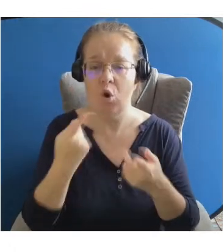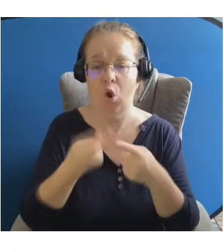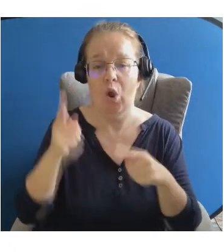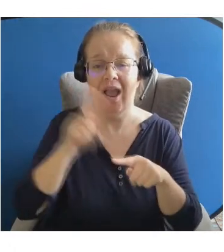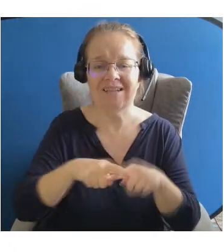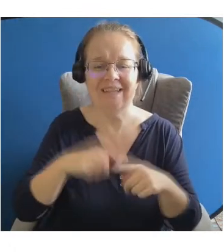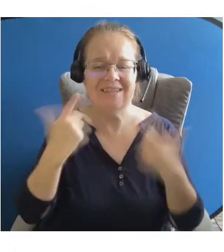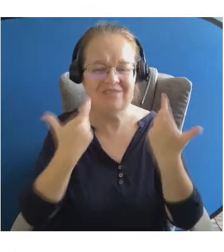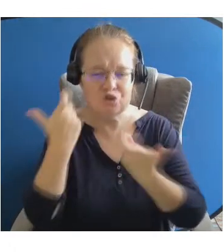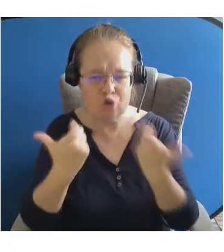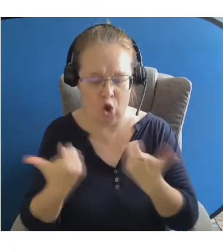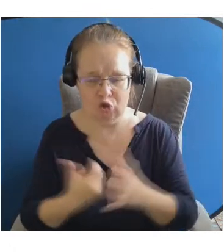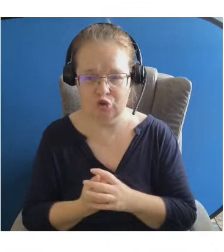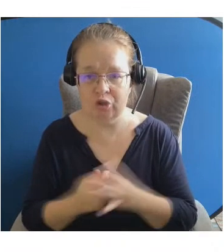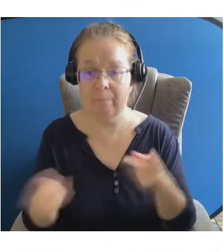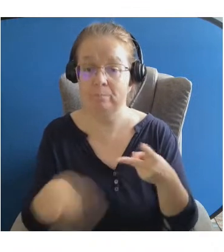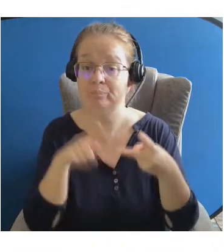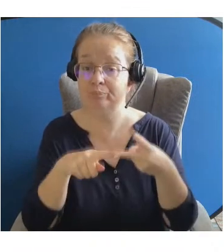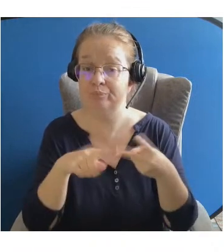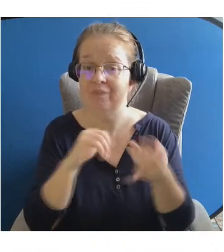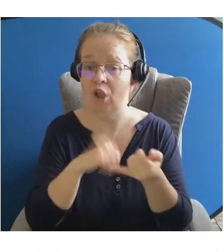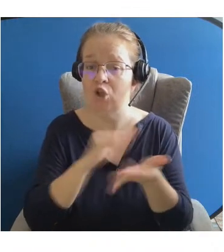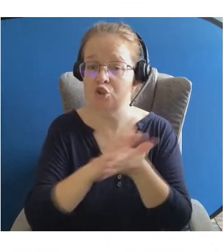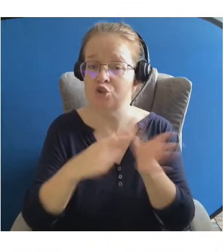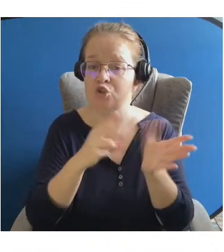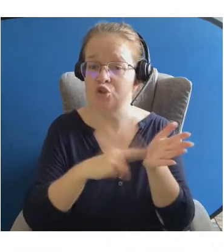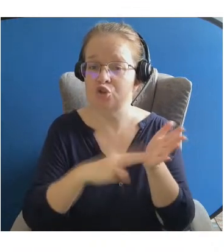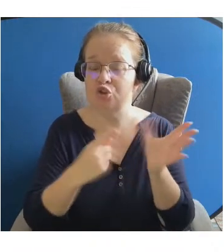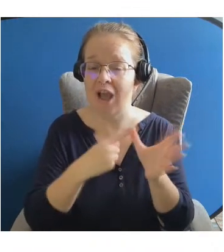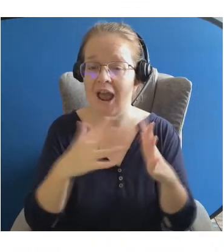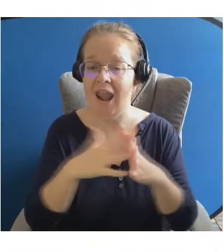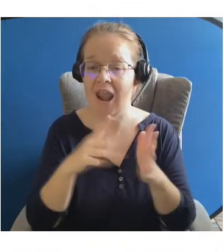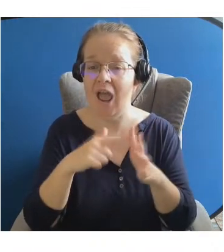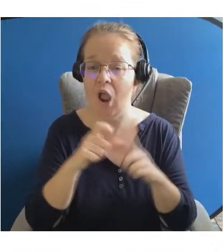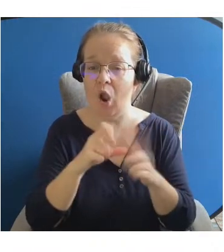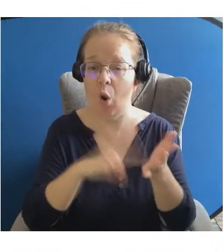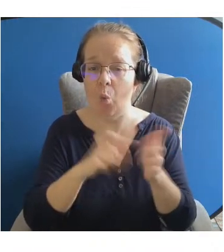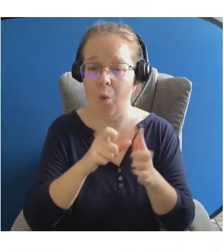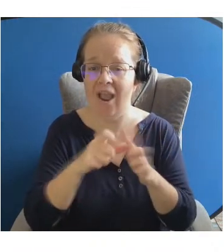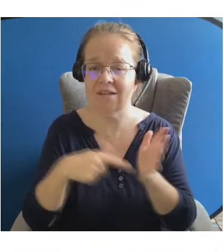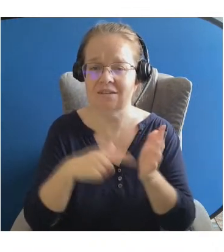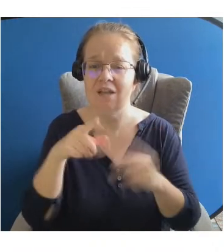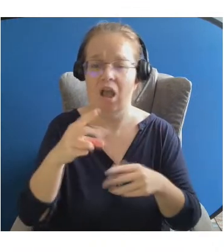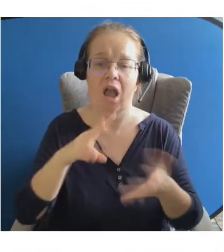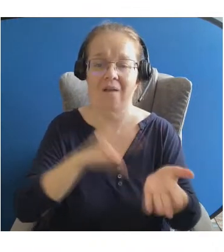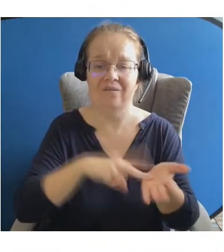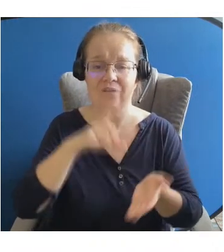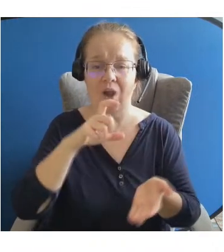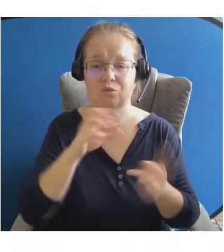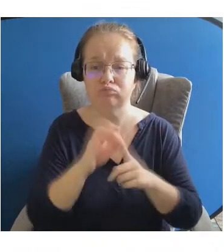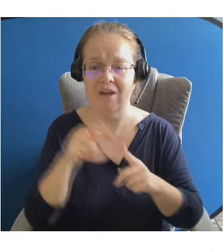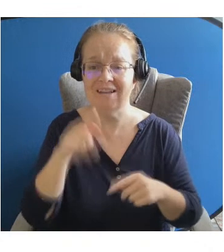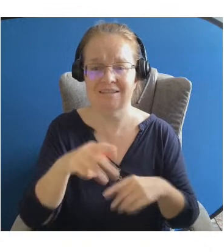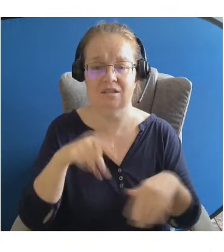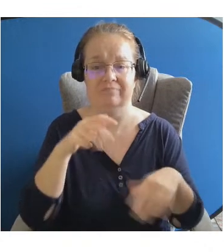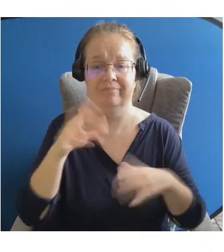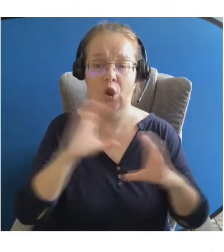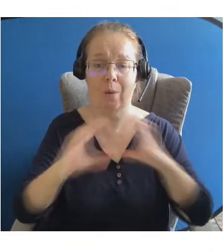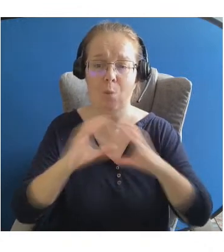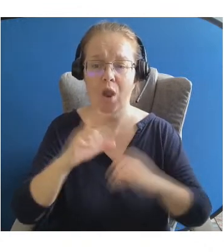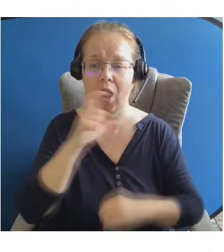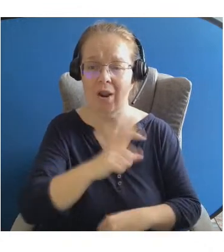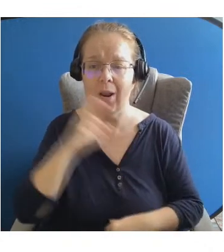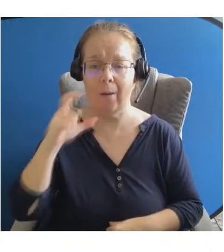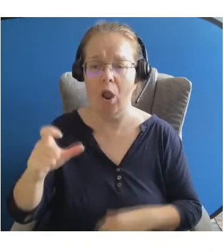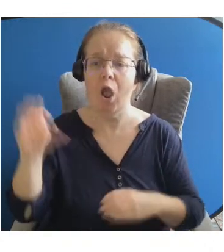Search. Then we have Shanna Wendt, Vice President Communications at Coca-Cola Europacific